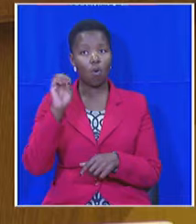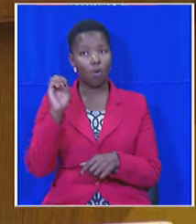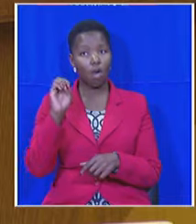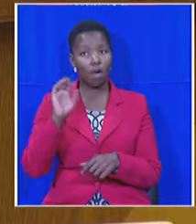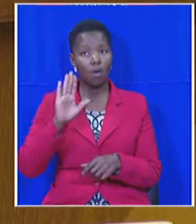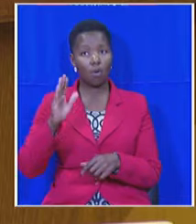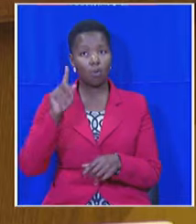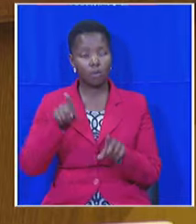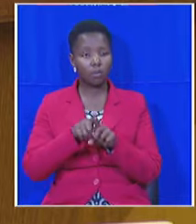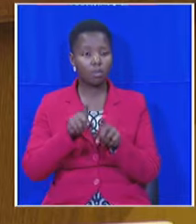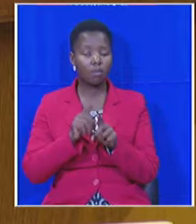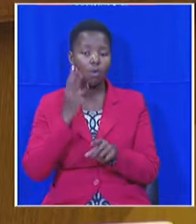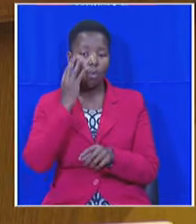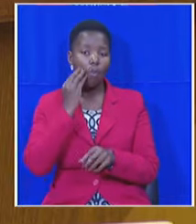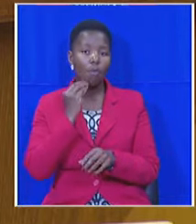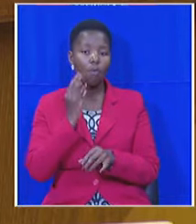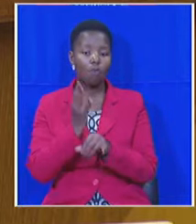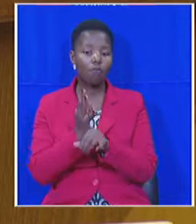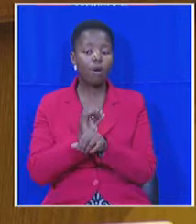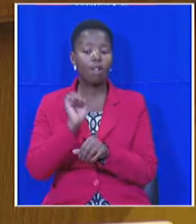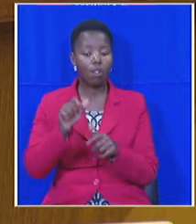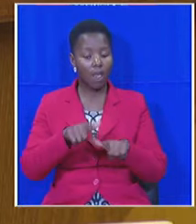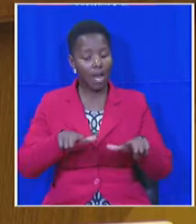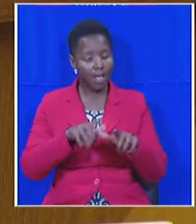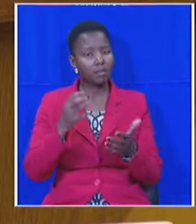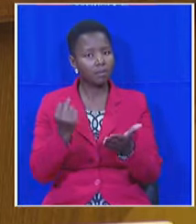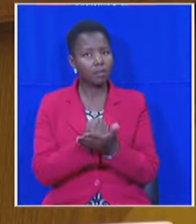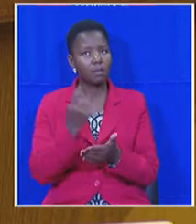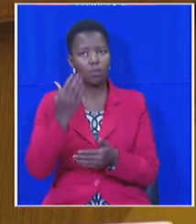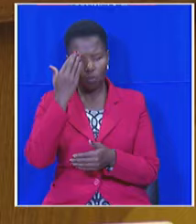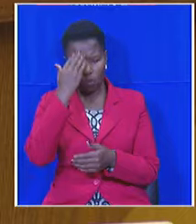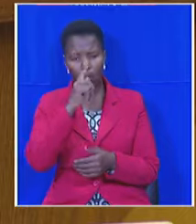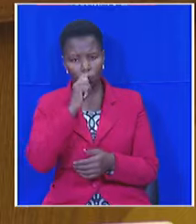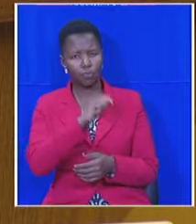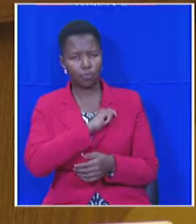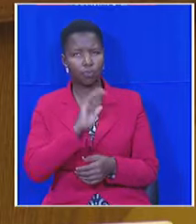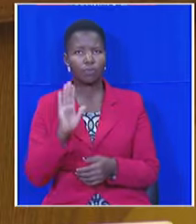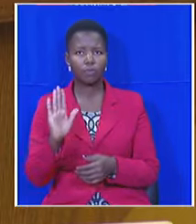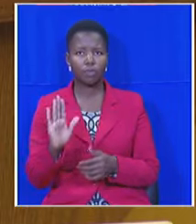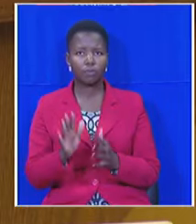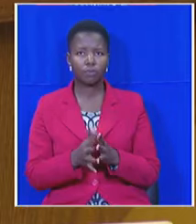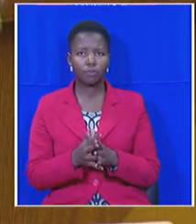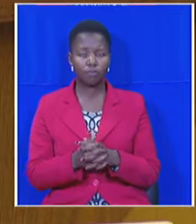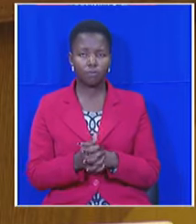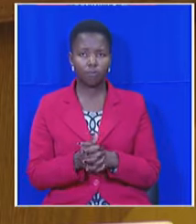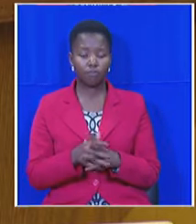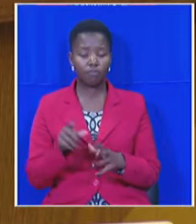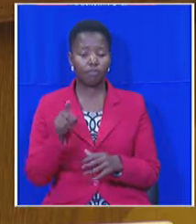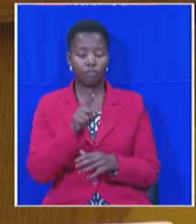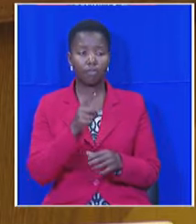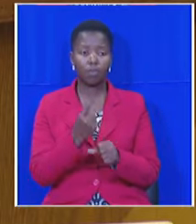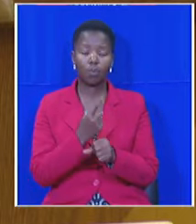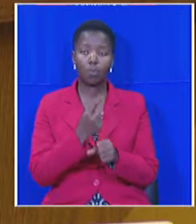Ulapho khona nje iqiniso uyalazi limsulwa. Nibhizi nithi nihamba